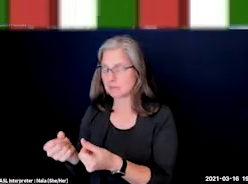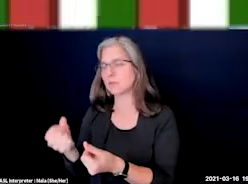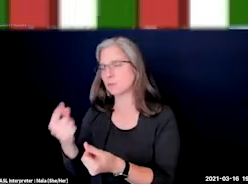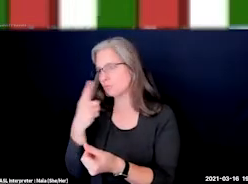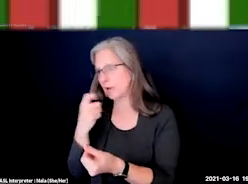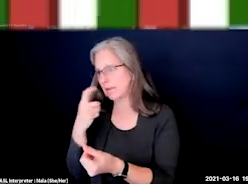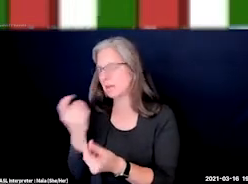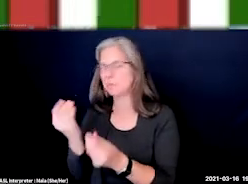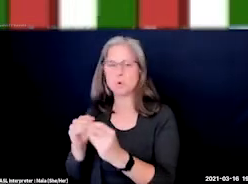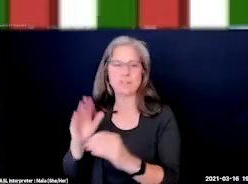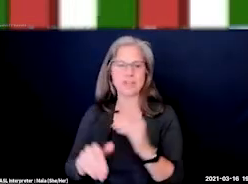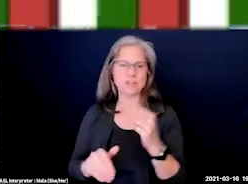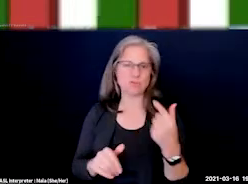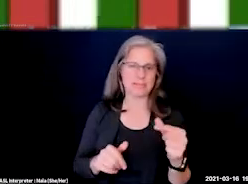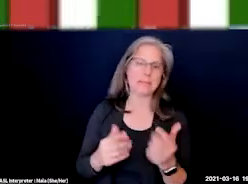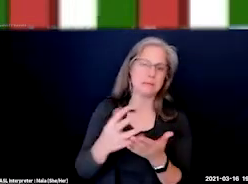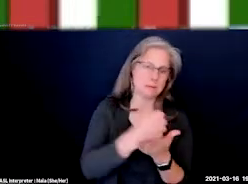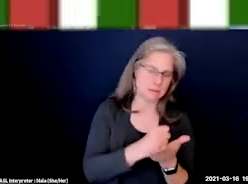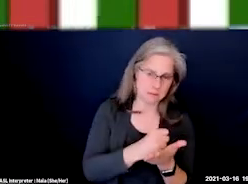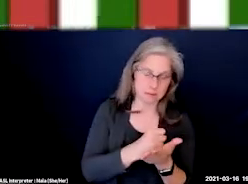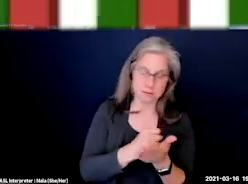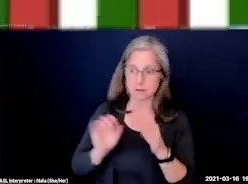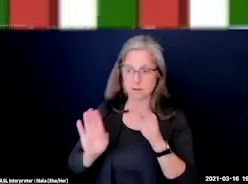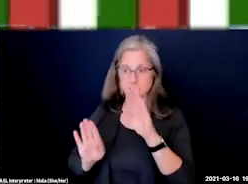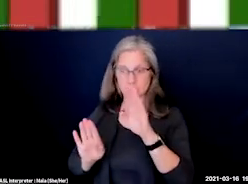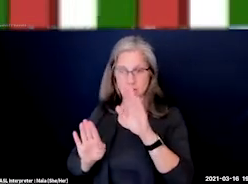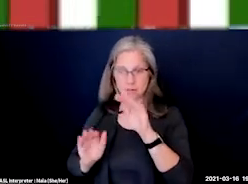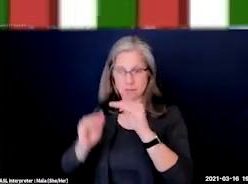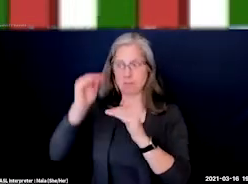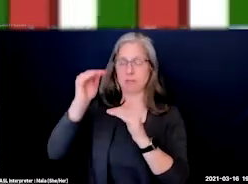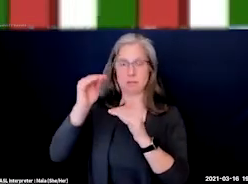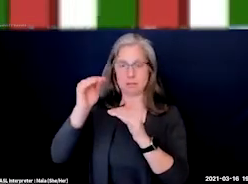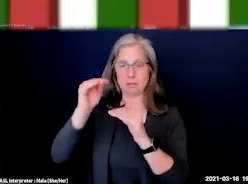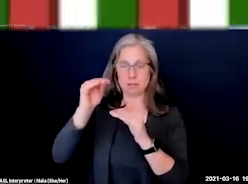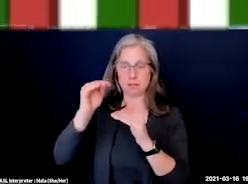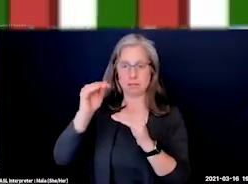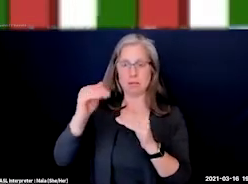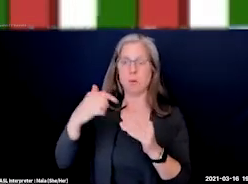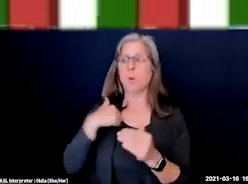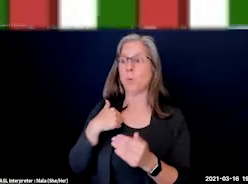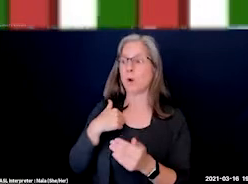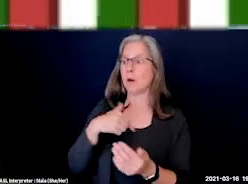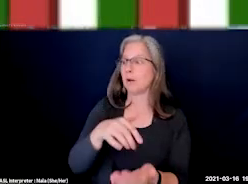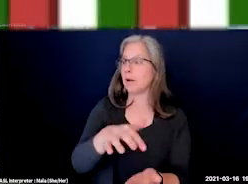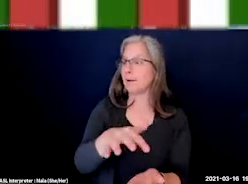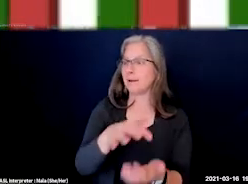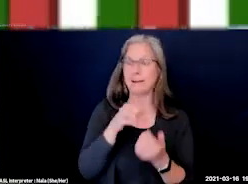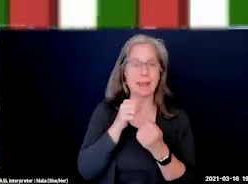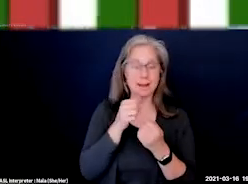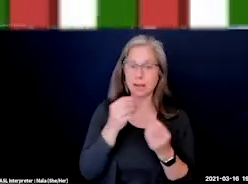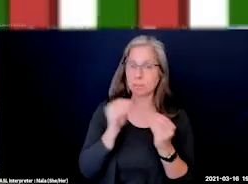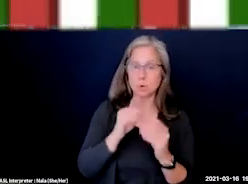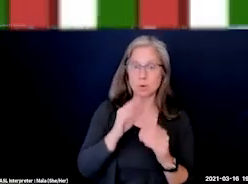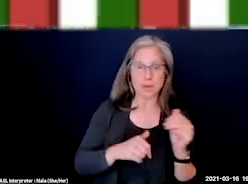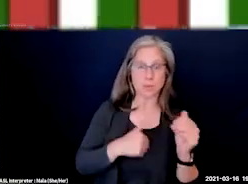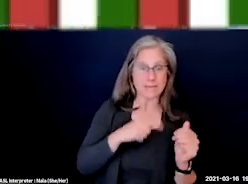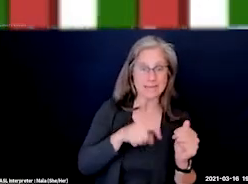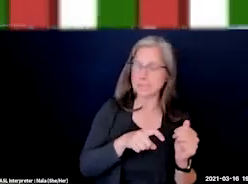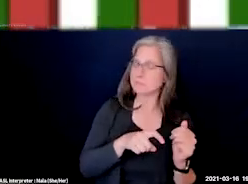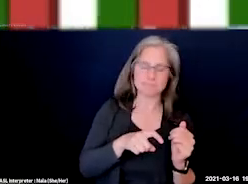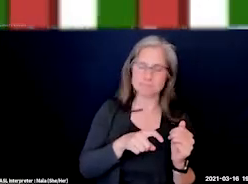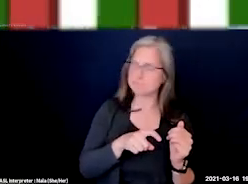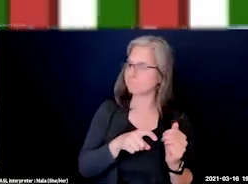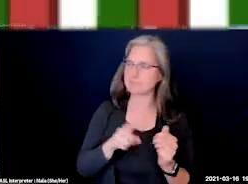So not only are we getting more than we're entitled to, however, our expenditures are